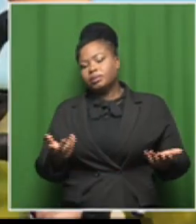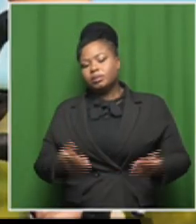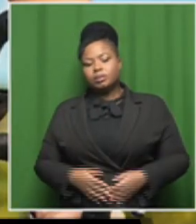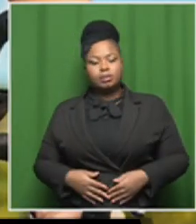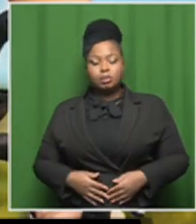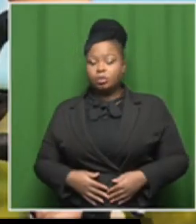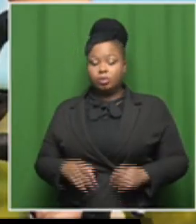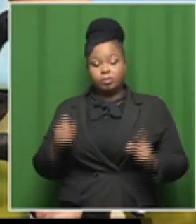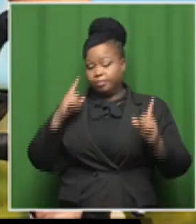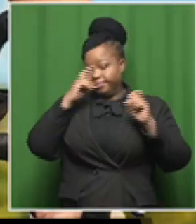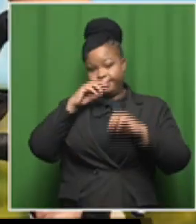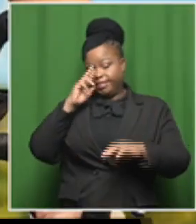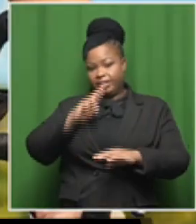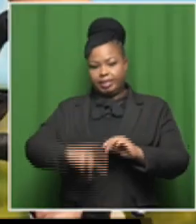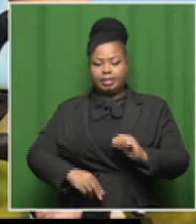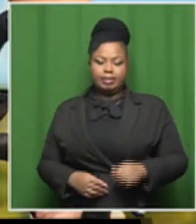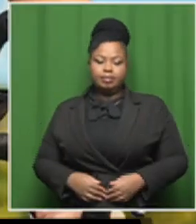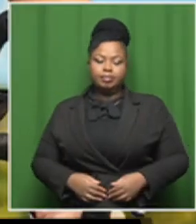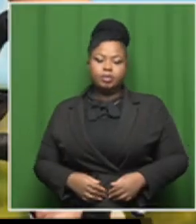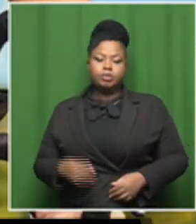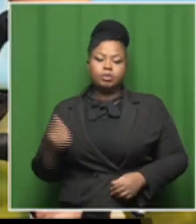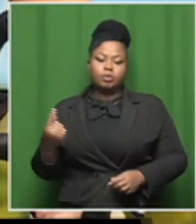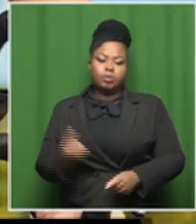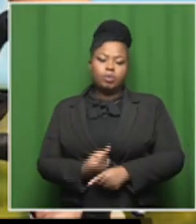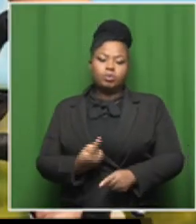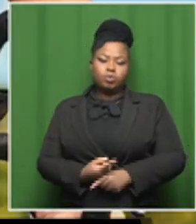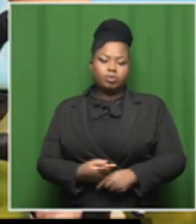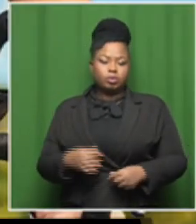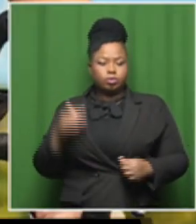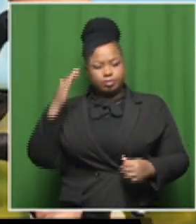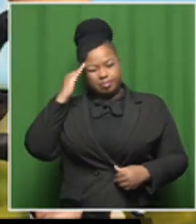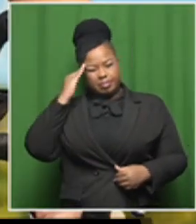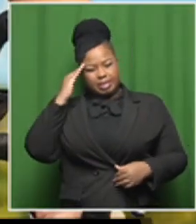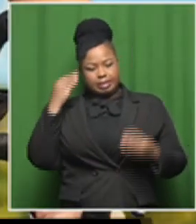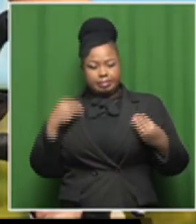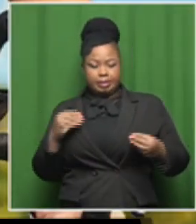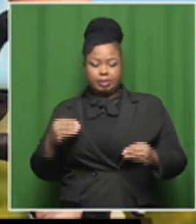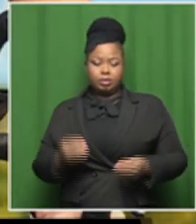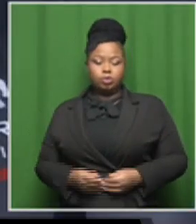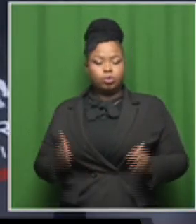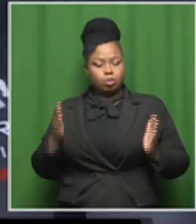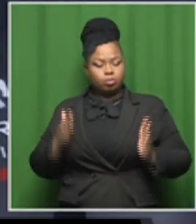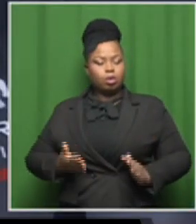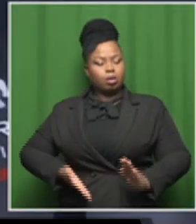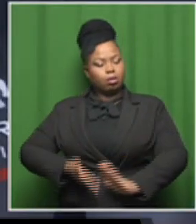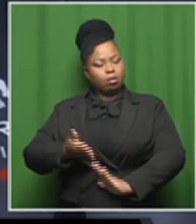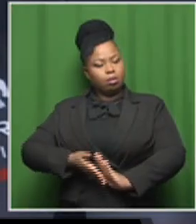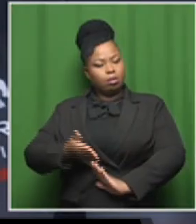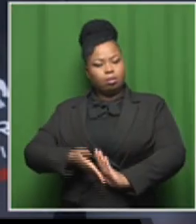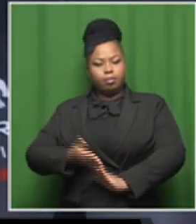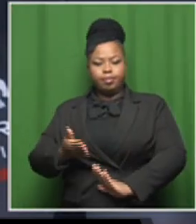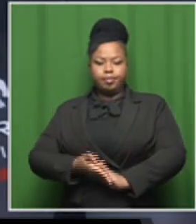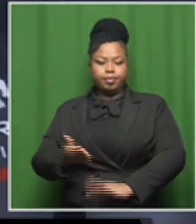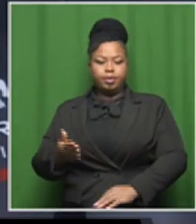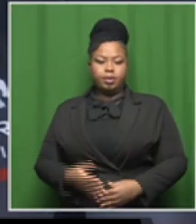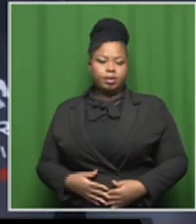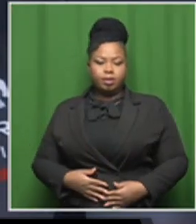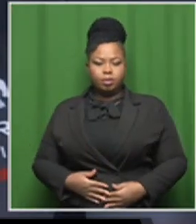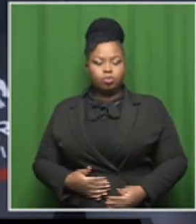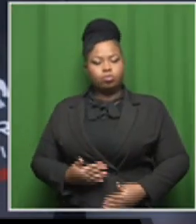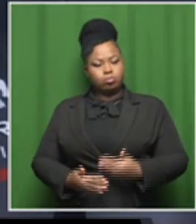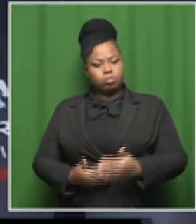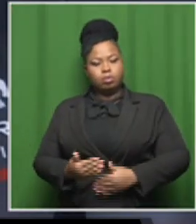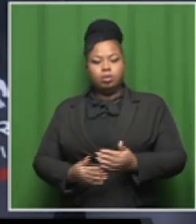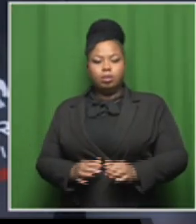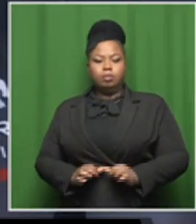really weird, but I guess it also keeps you busy mentally, and your body just goes. Your body gets to a point where you get into a rhythm and you